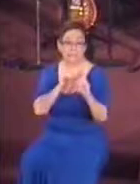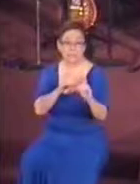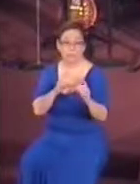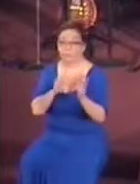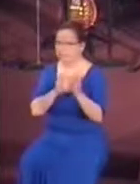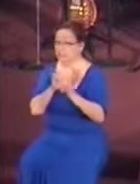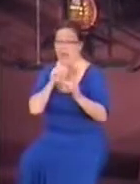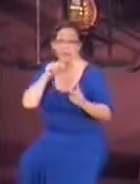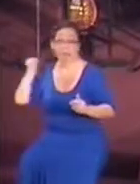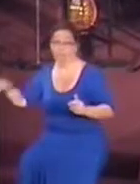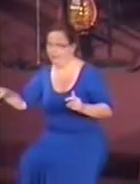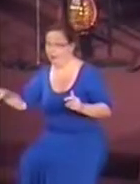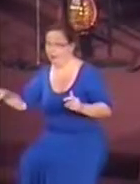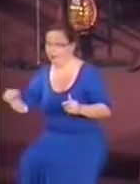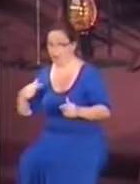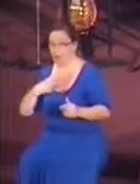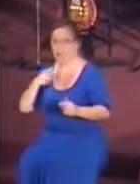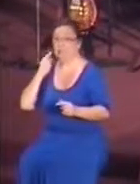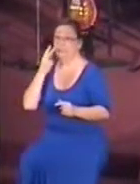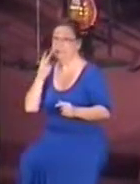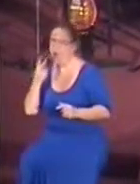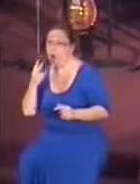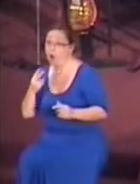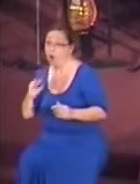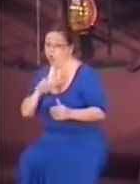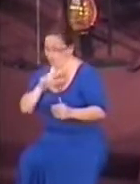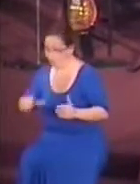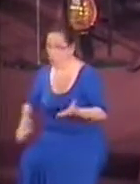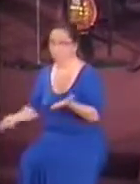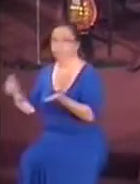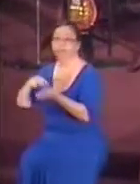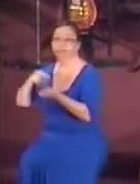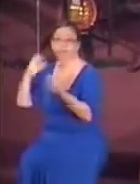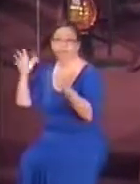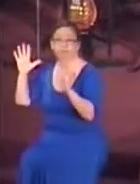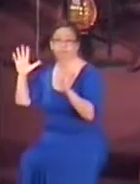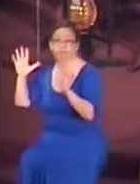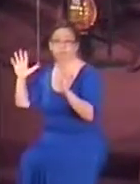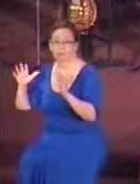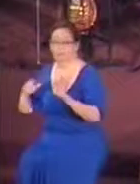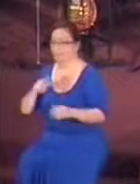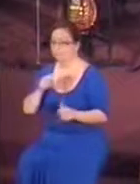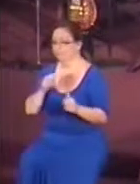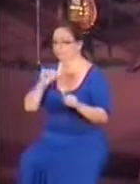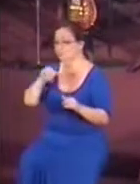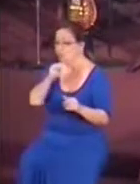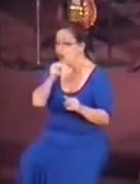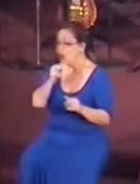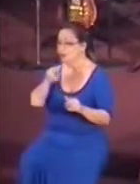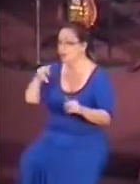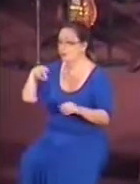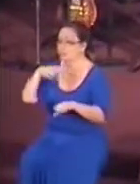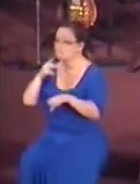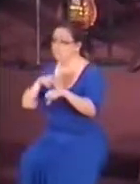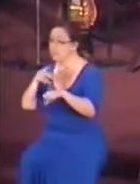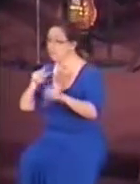there. In fact, I have seen the risen Lord. And then you got this apostle named John and this apostle named Peter, and they go, they rush to the